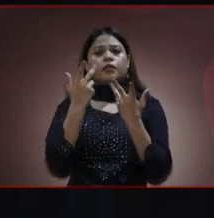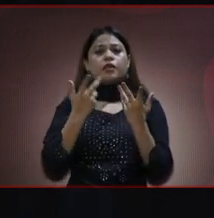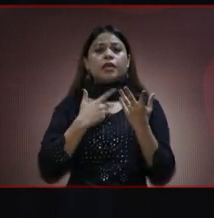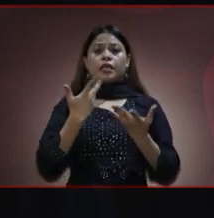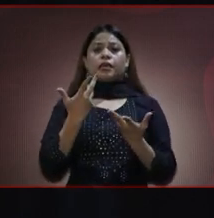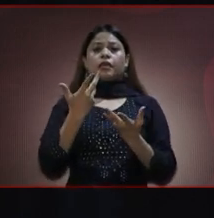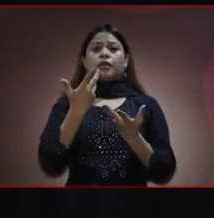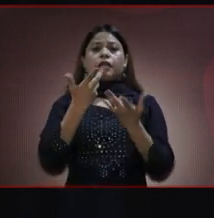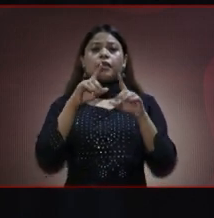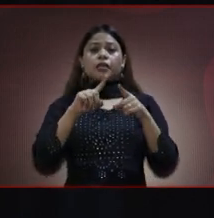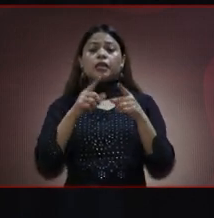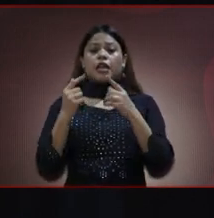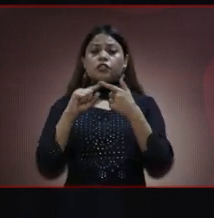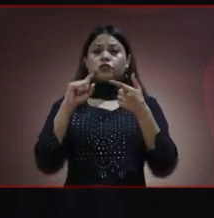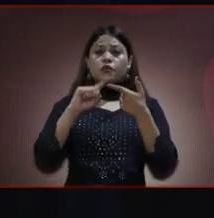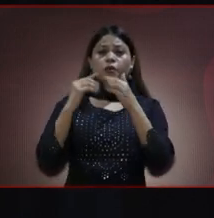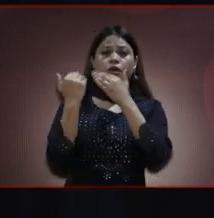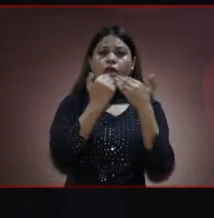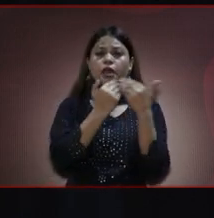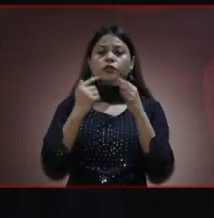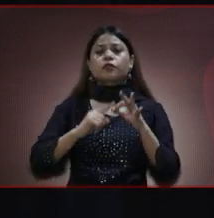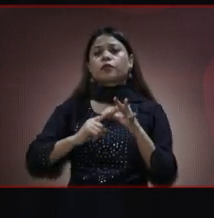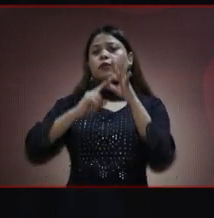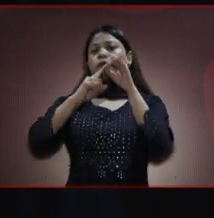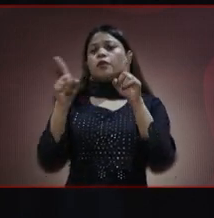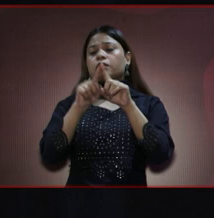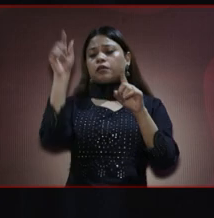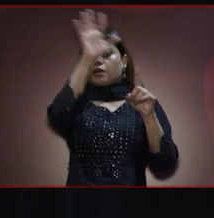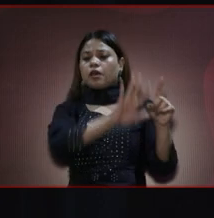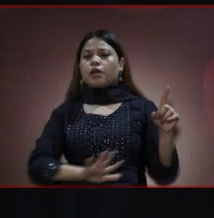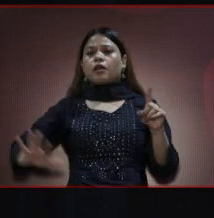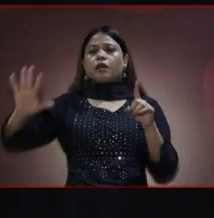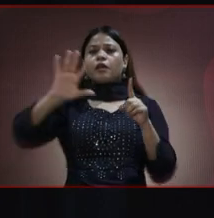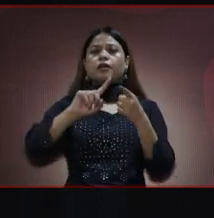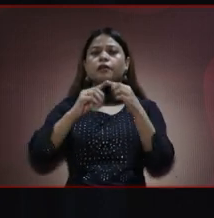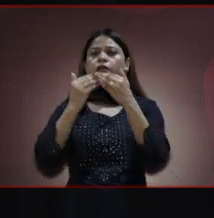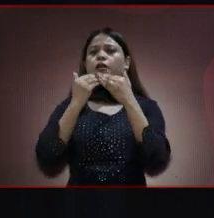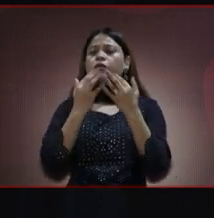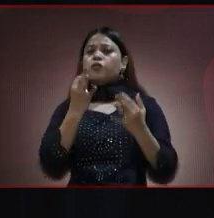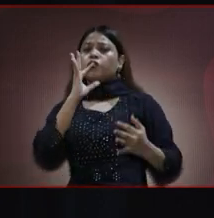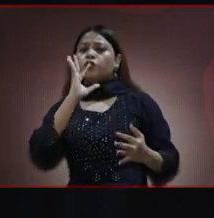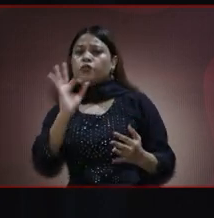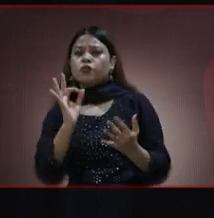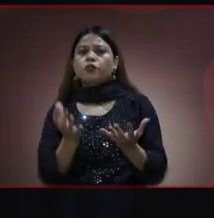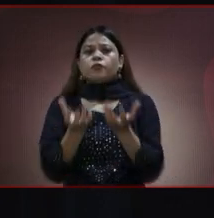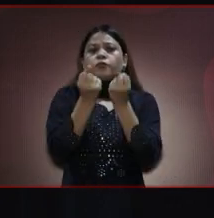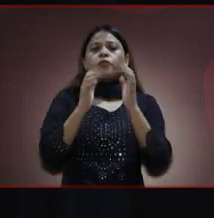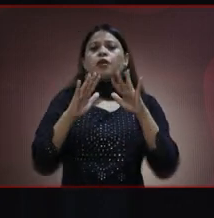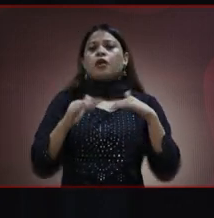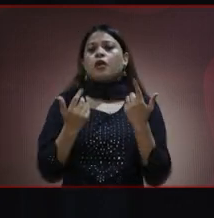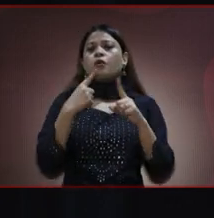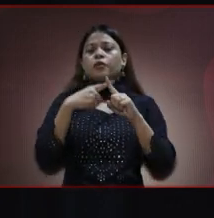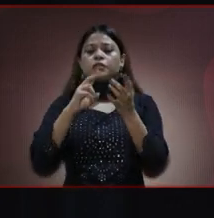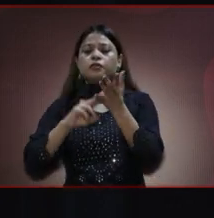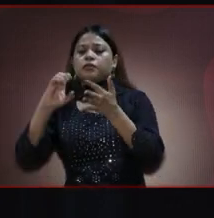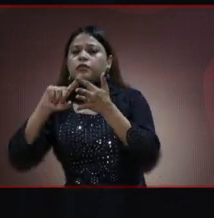potential to redefine how India gets access to quality and authentic education, and how both